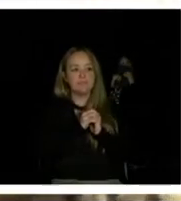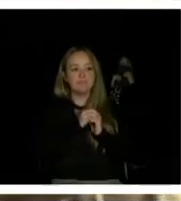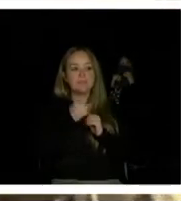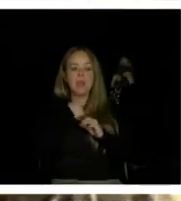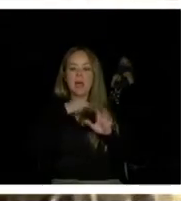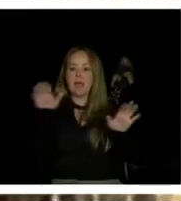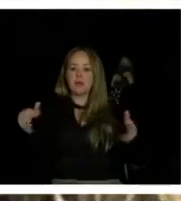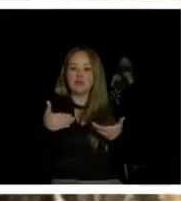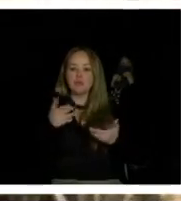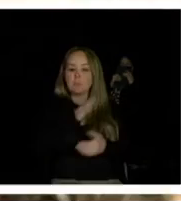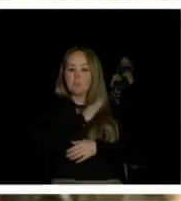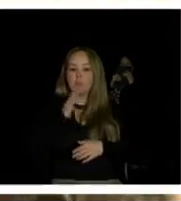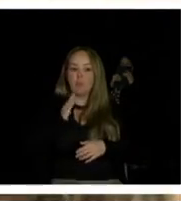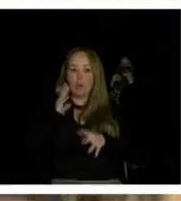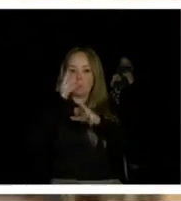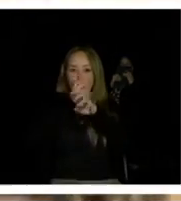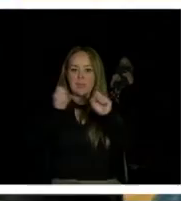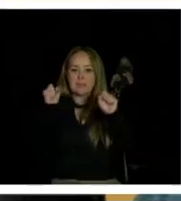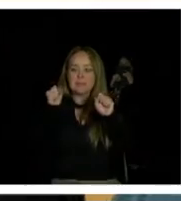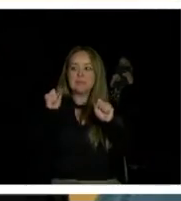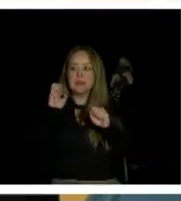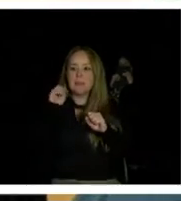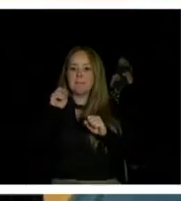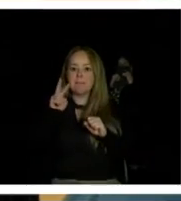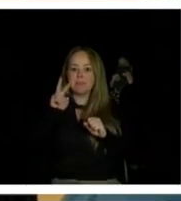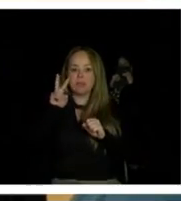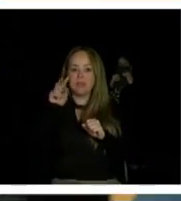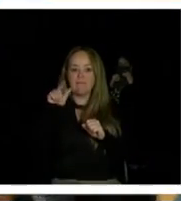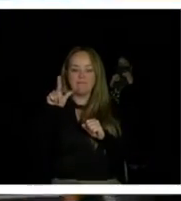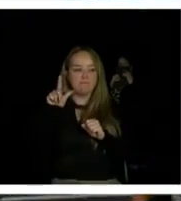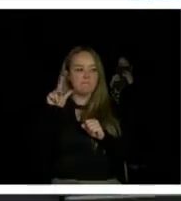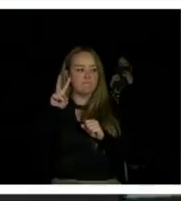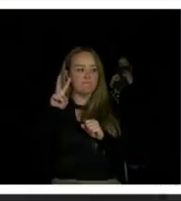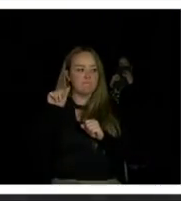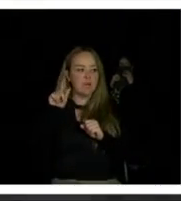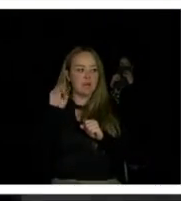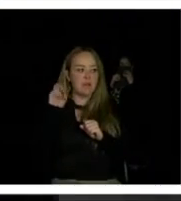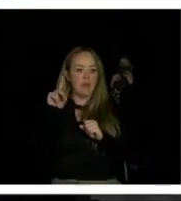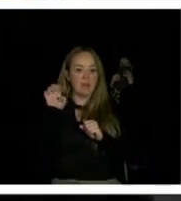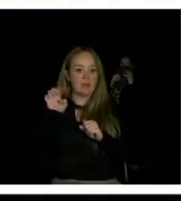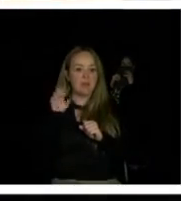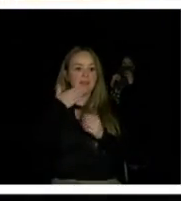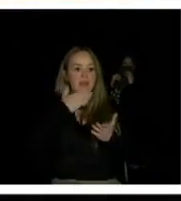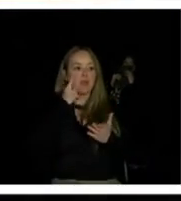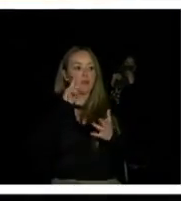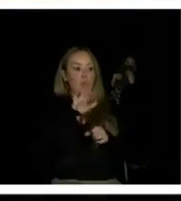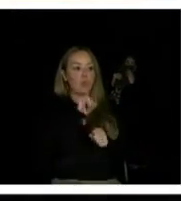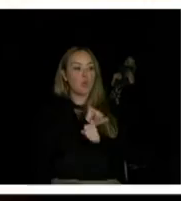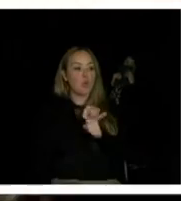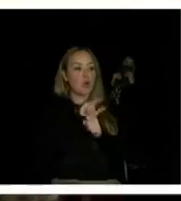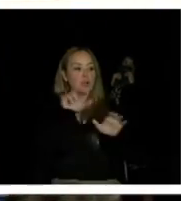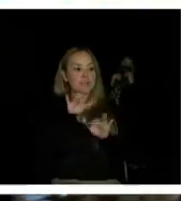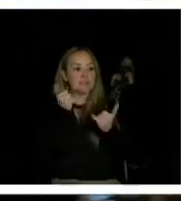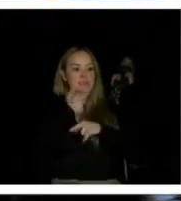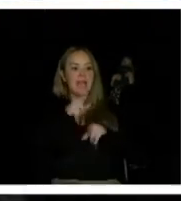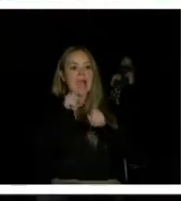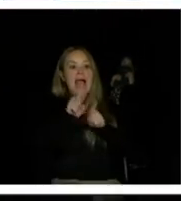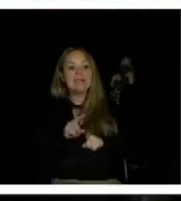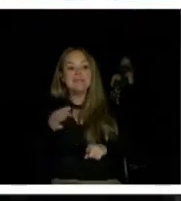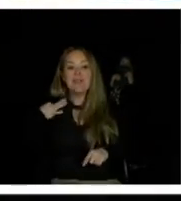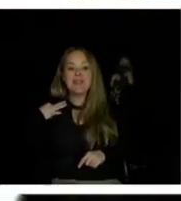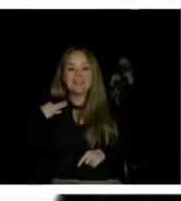I introduced our board president, Mr. Velarde, who's here as well. Thank you, Mr. Velarde, for the work that you do as a